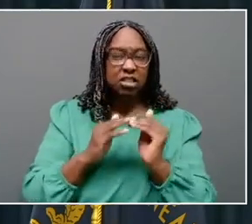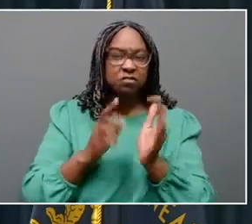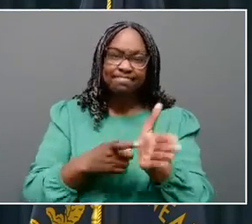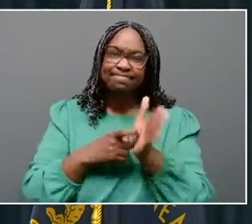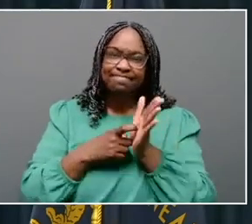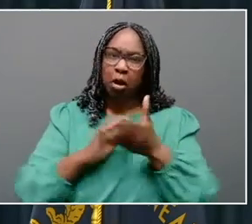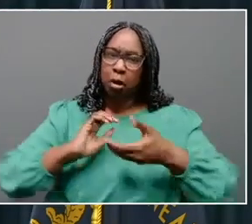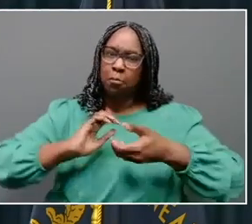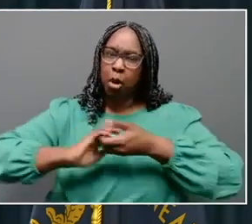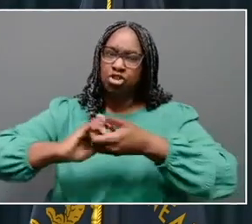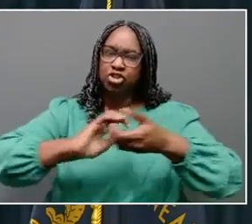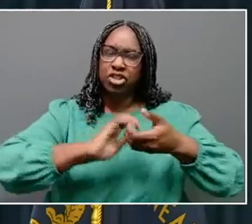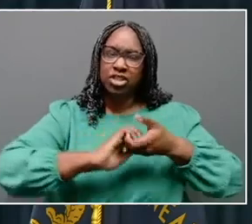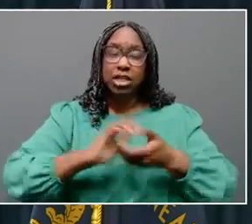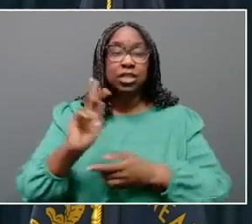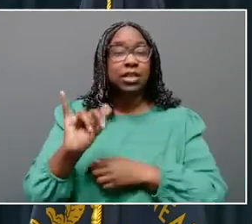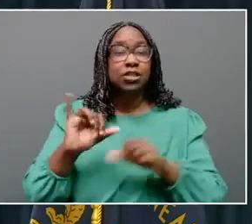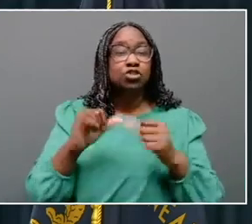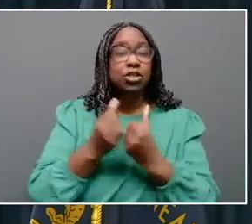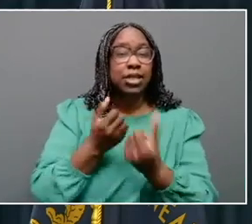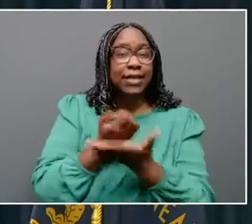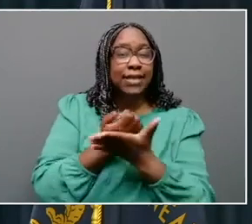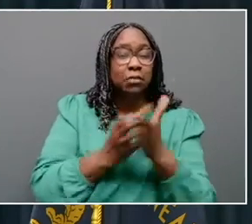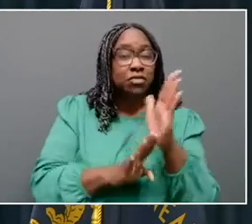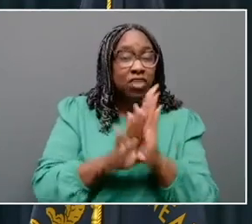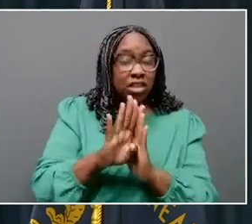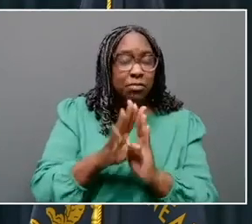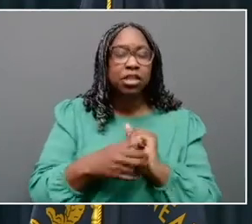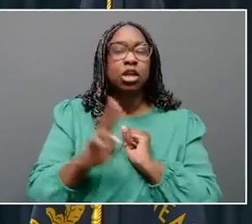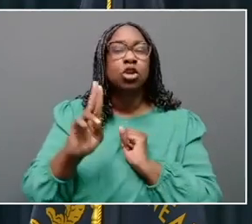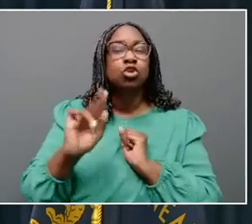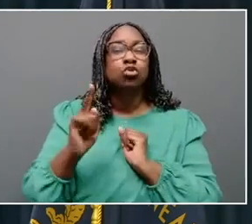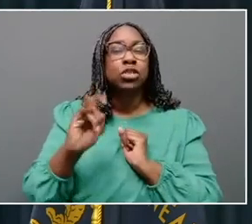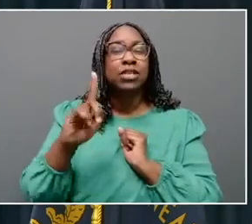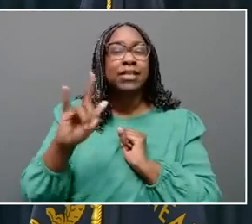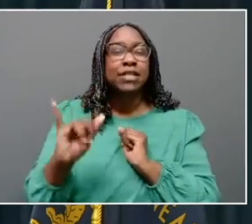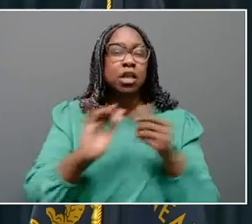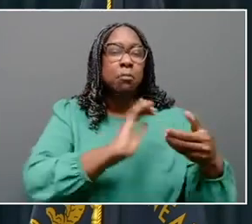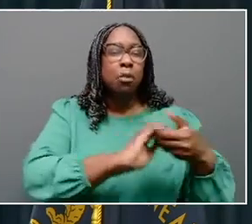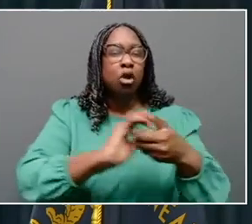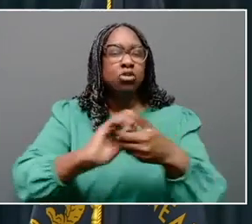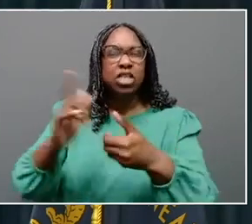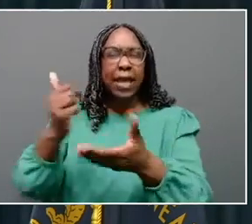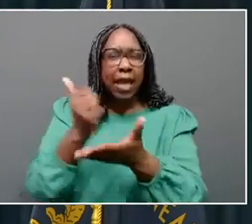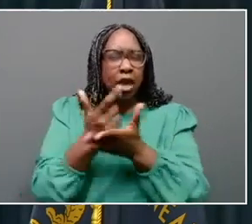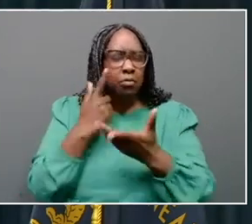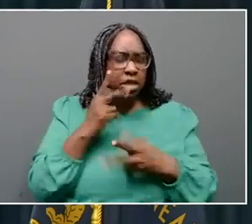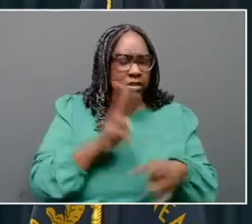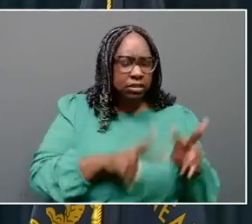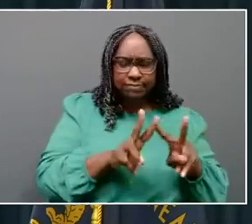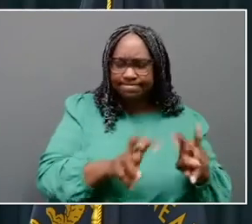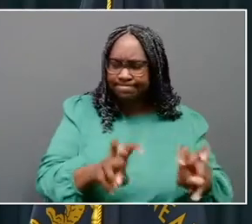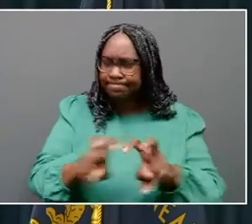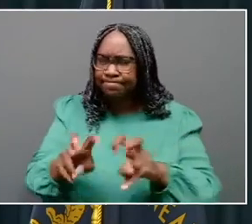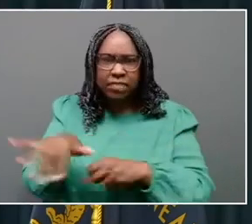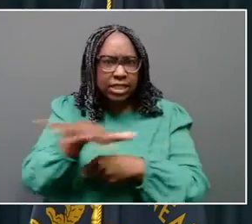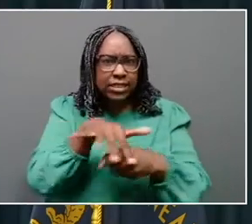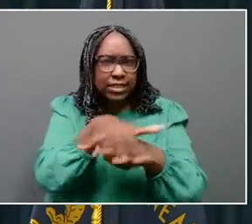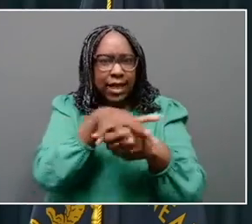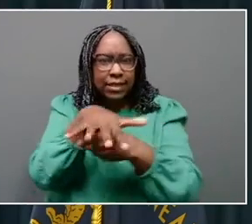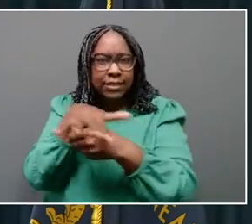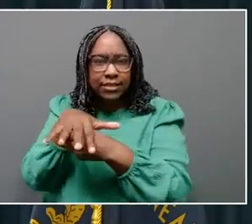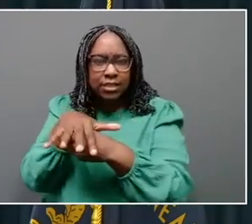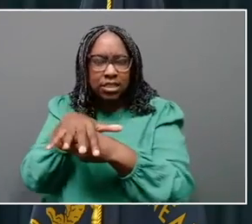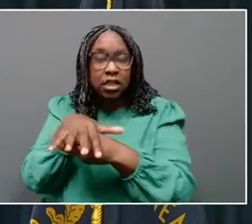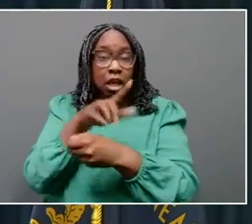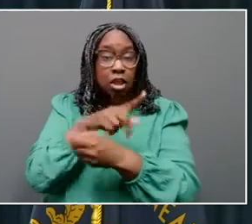for Economic Development, as well as utility partners who help us evaluate these sites. This is a forward-looking